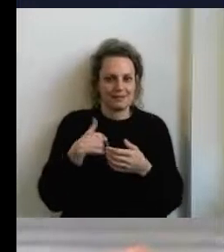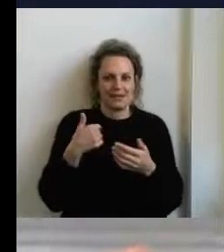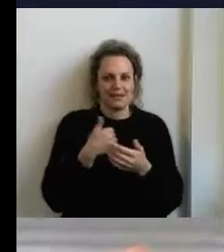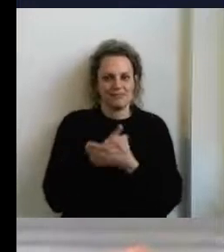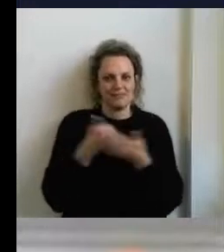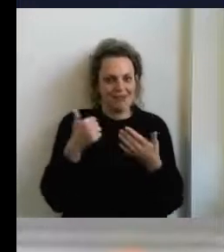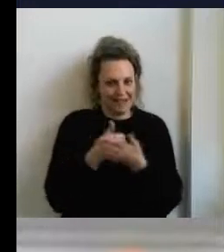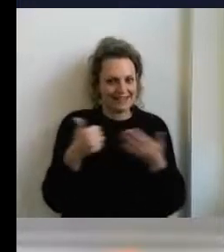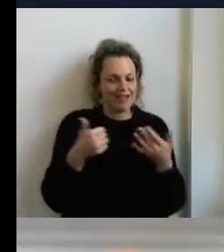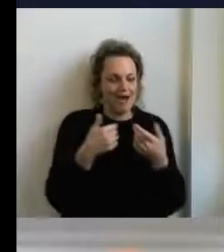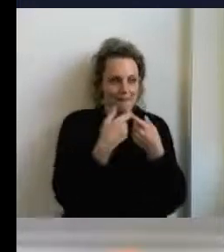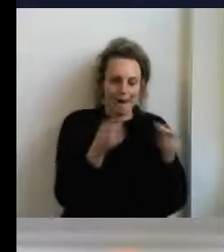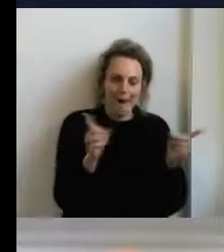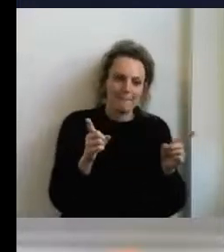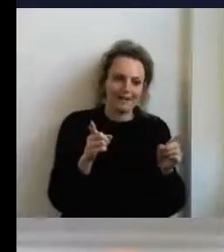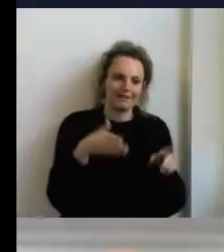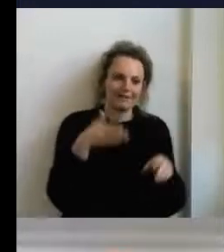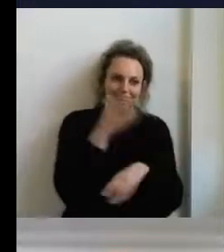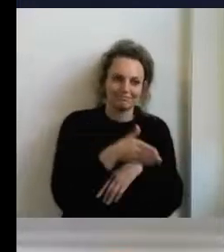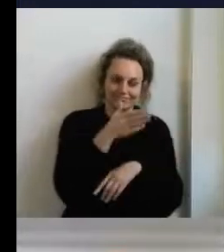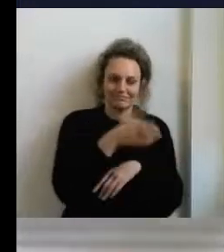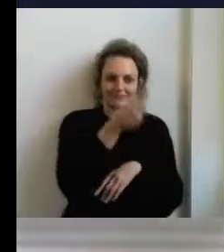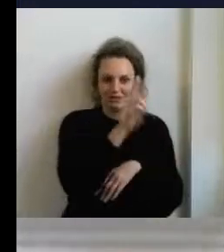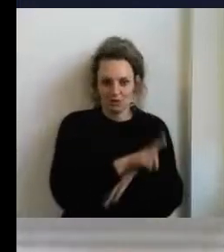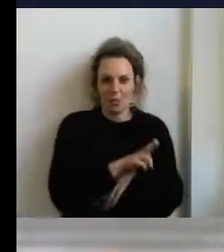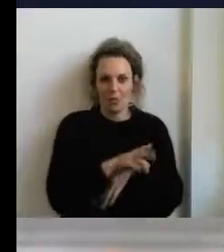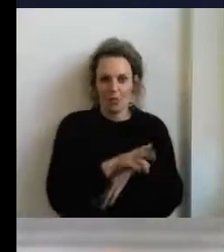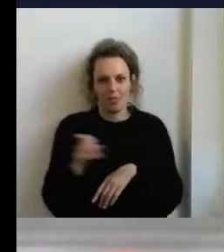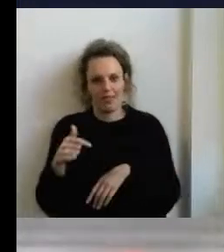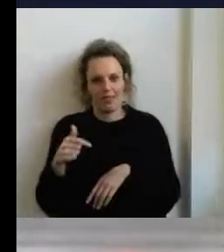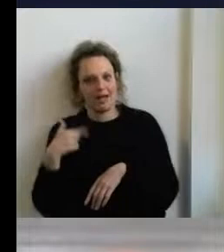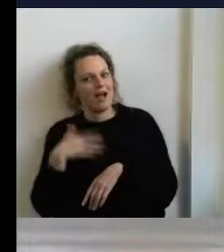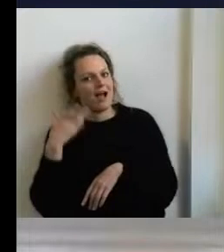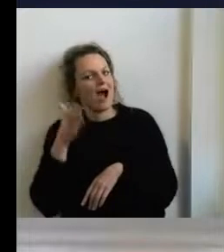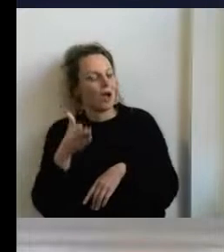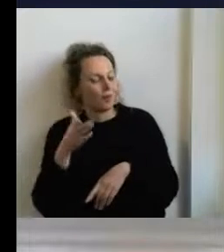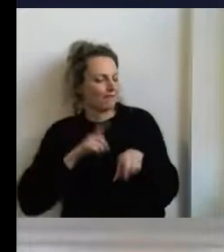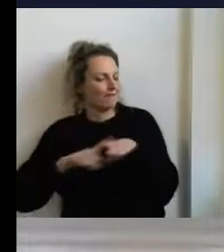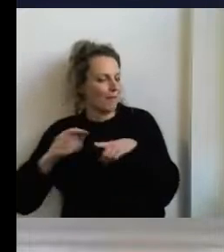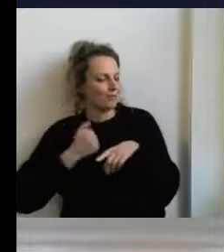public school. So I went to a regular public school for most of my education. Thanks, Eddie.